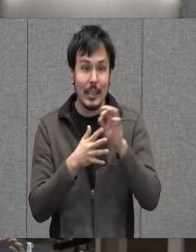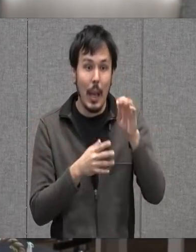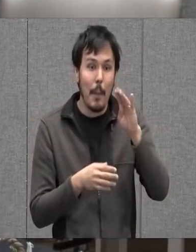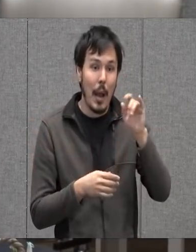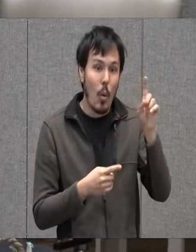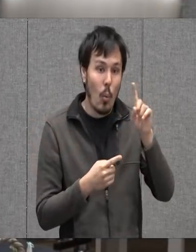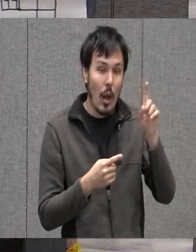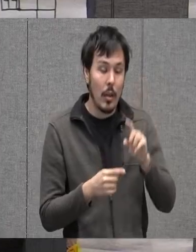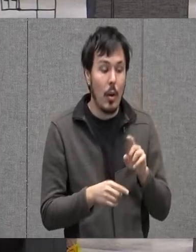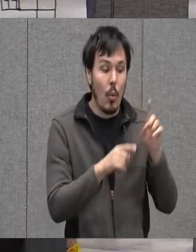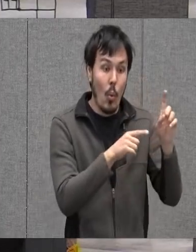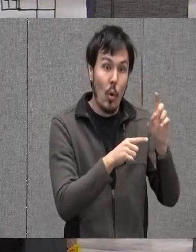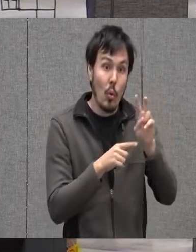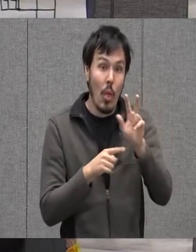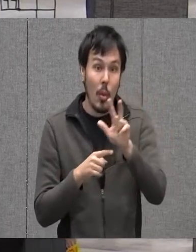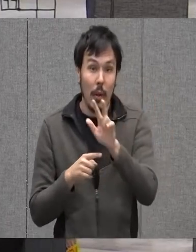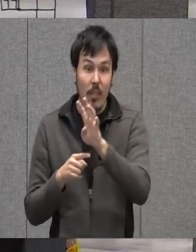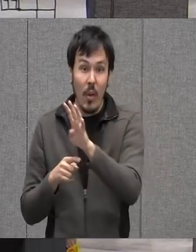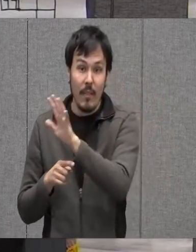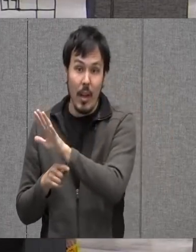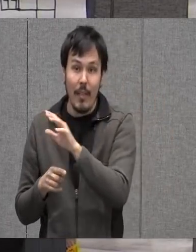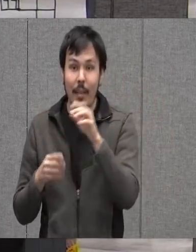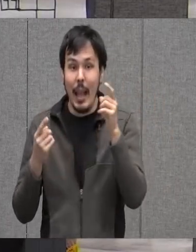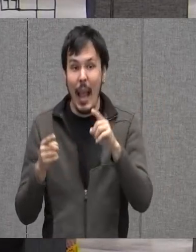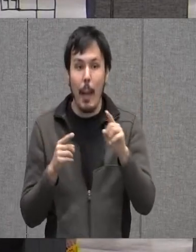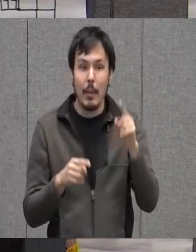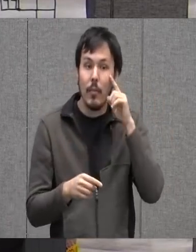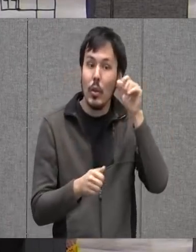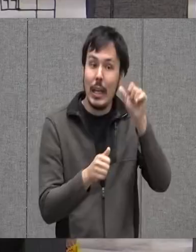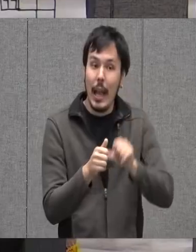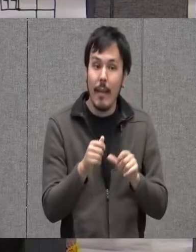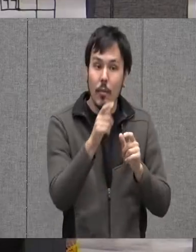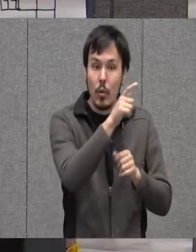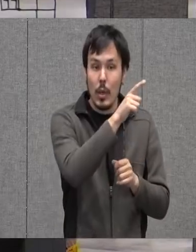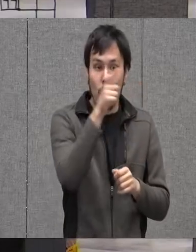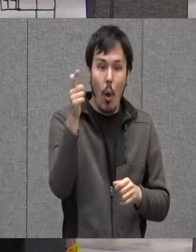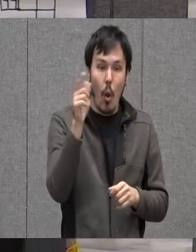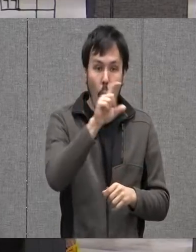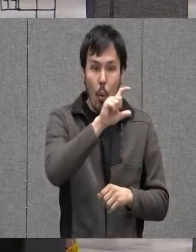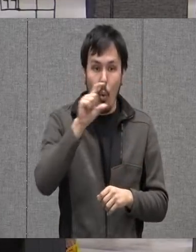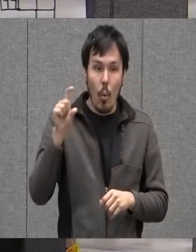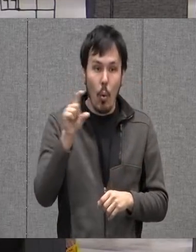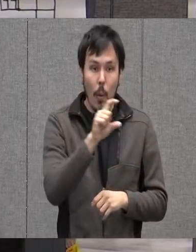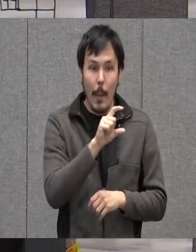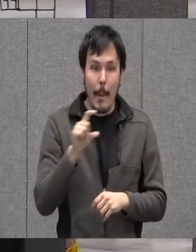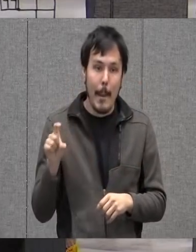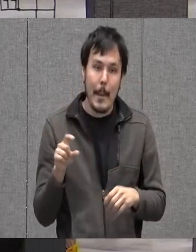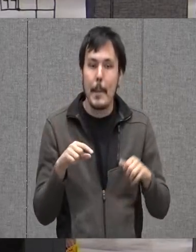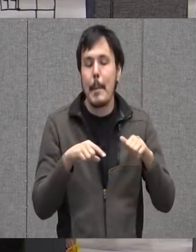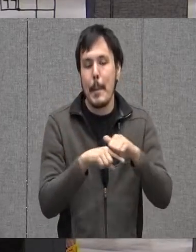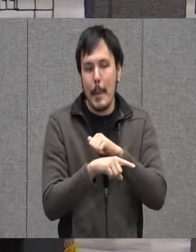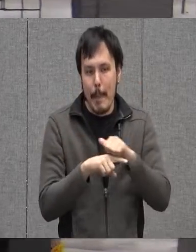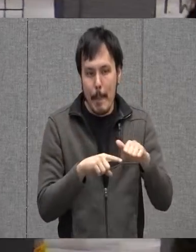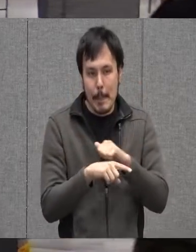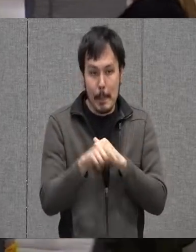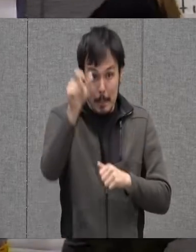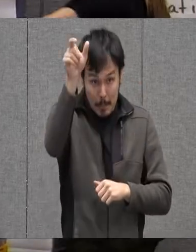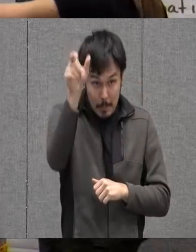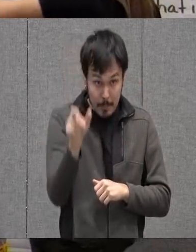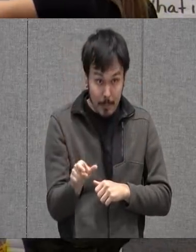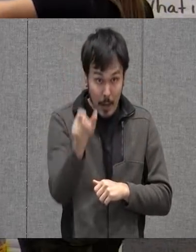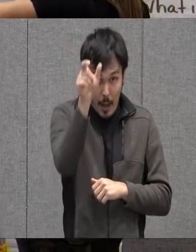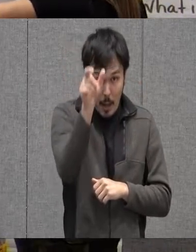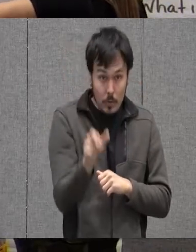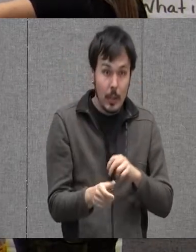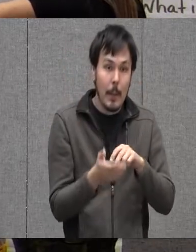2, 3, 4, 5, and that happens in every row, right? If we're going this way, we were just practicing counting by tens.